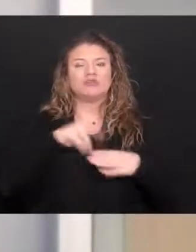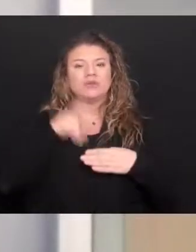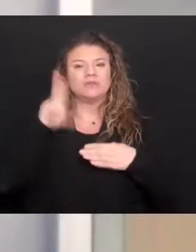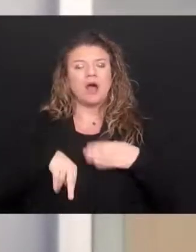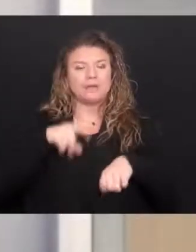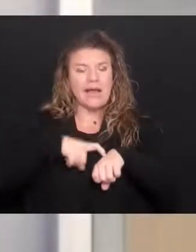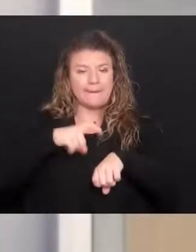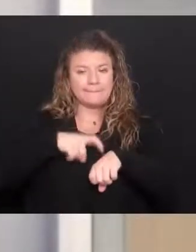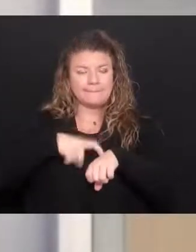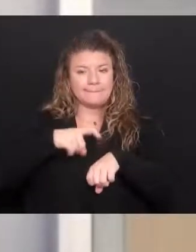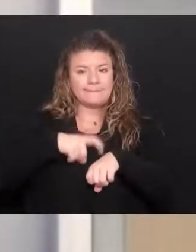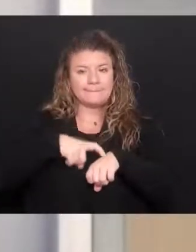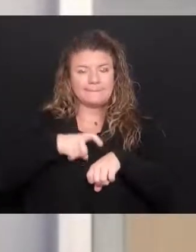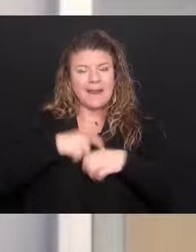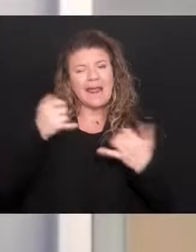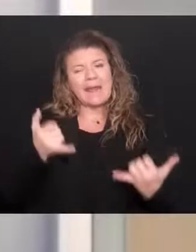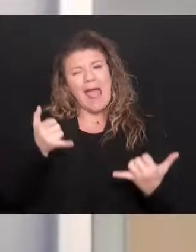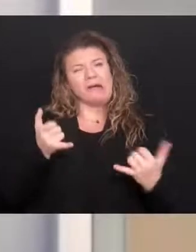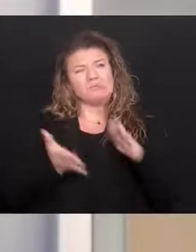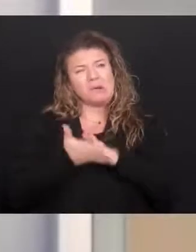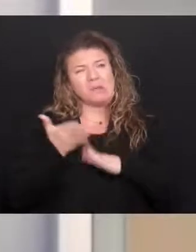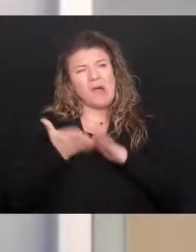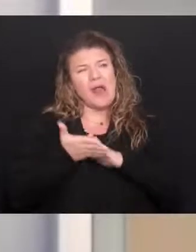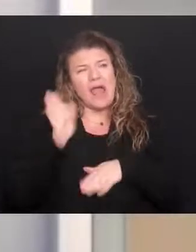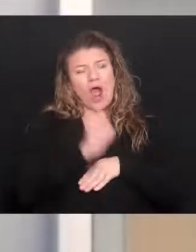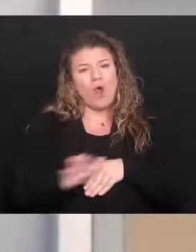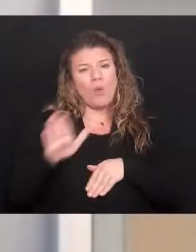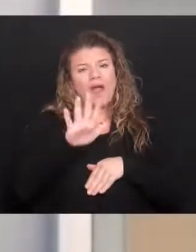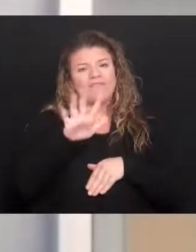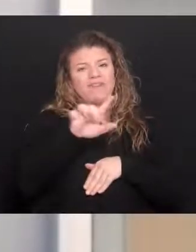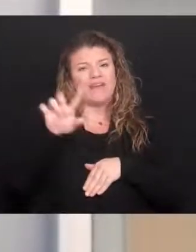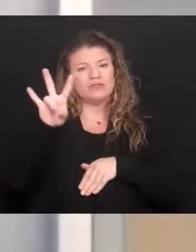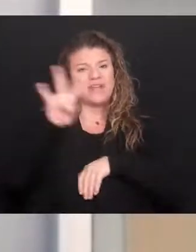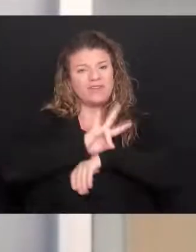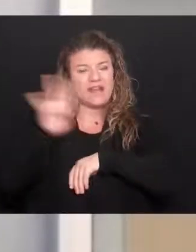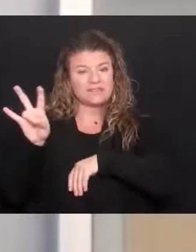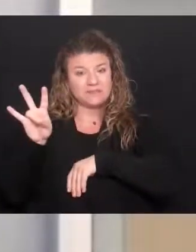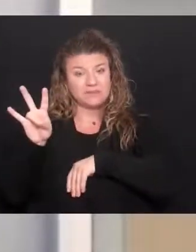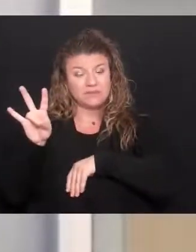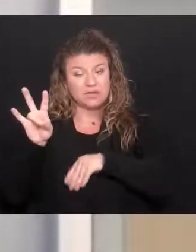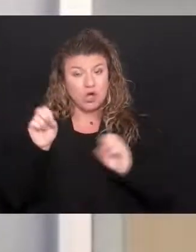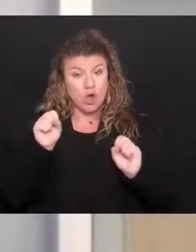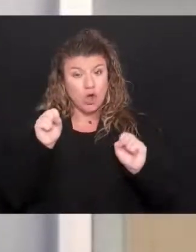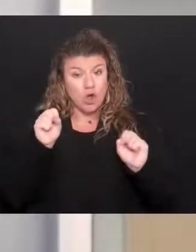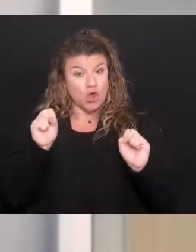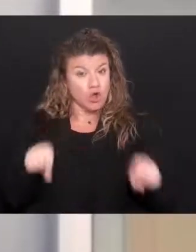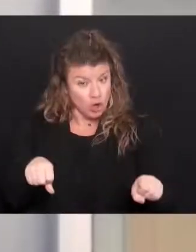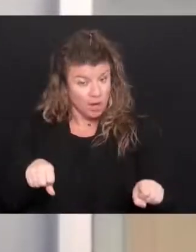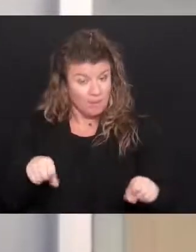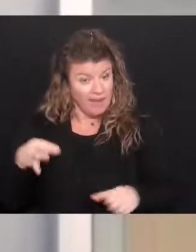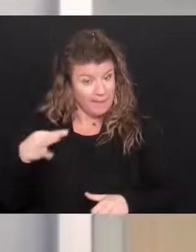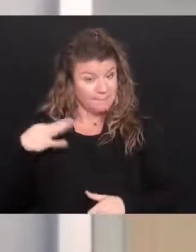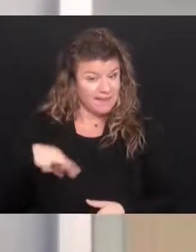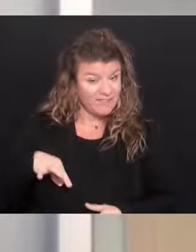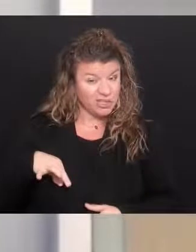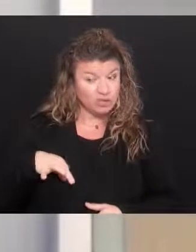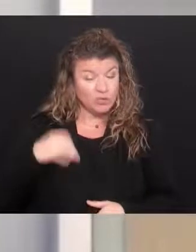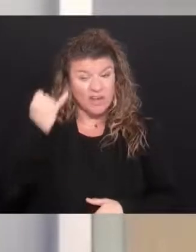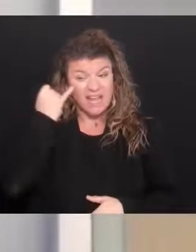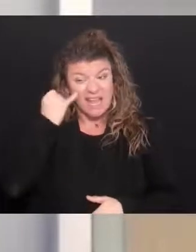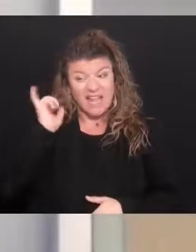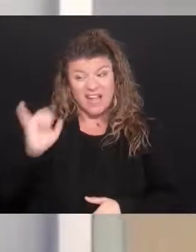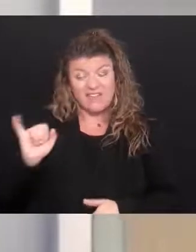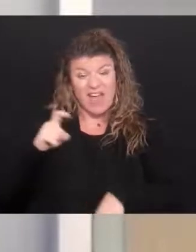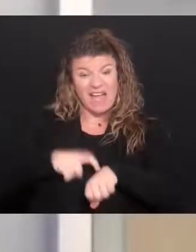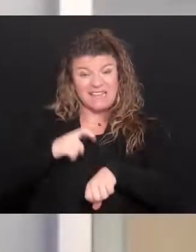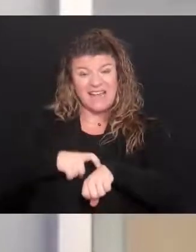time is running, I'm being told, about 5 to 7 days. Could it be beneficial if that turnaround time